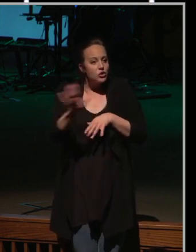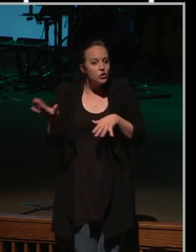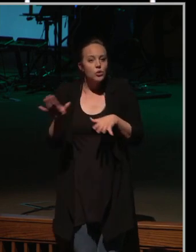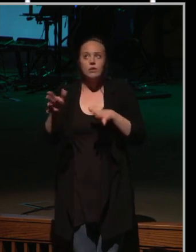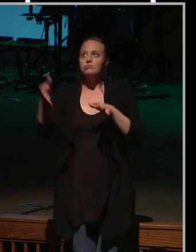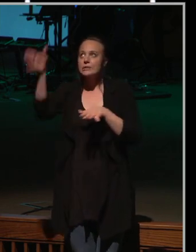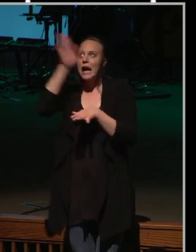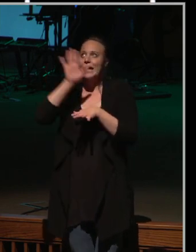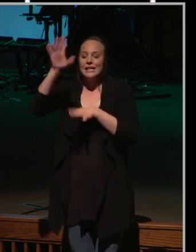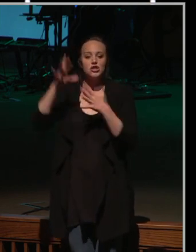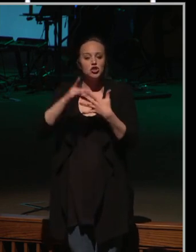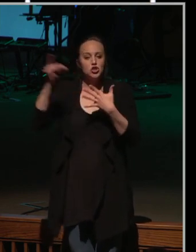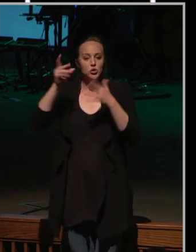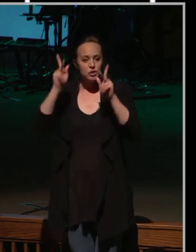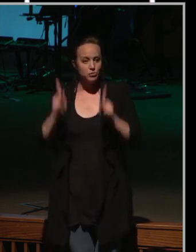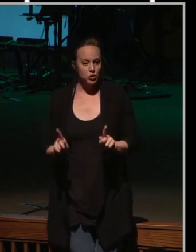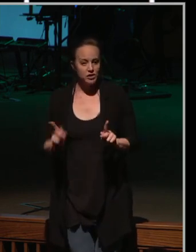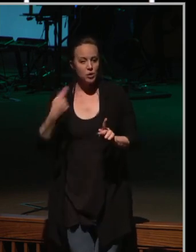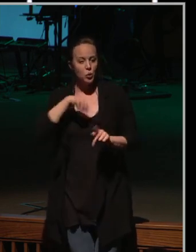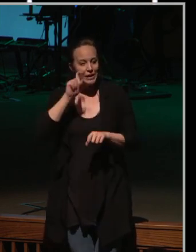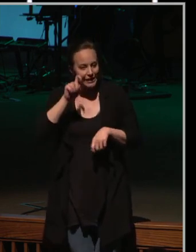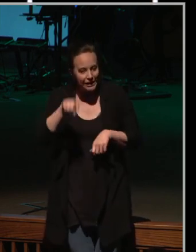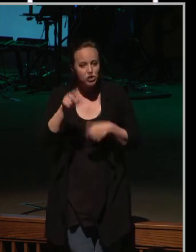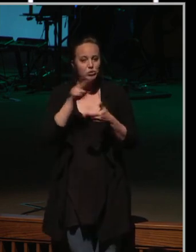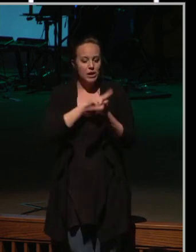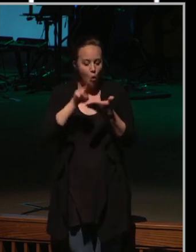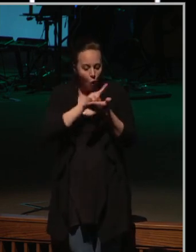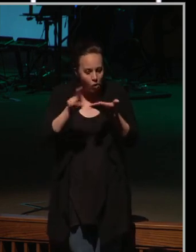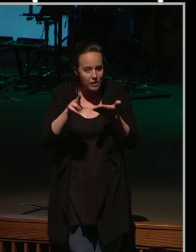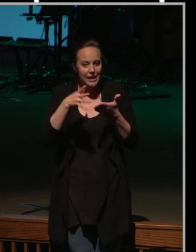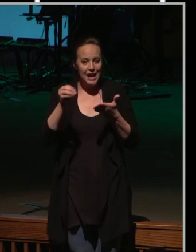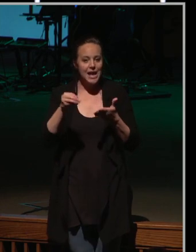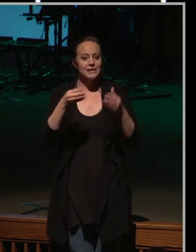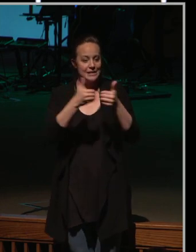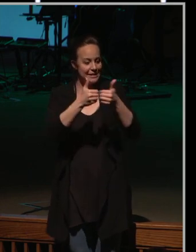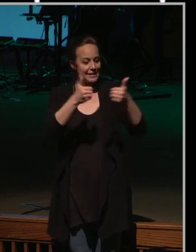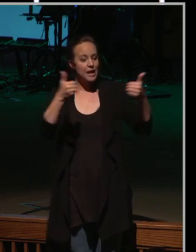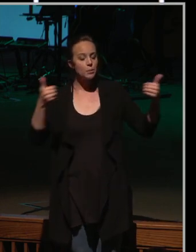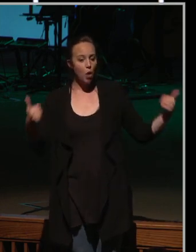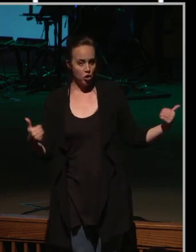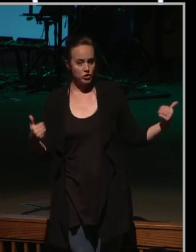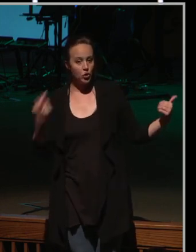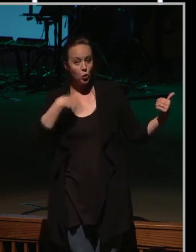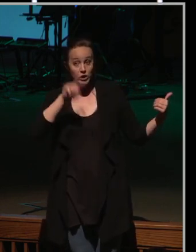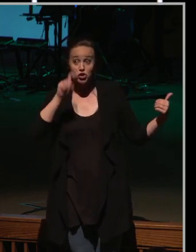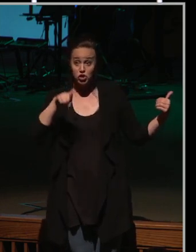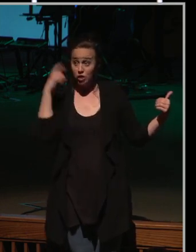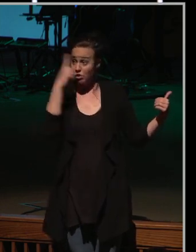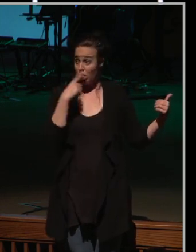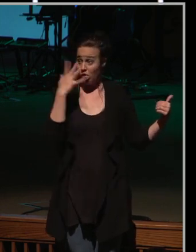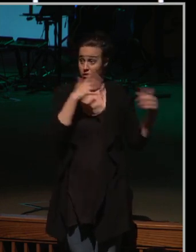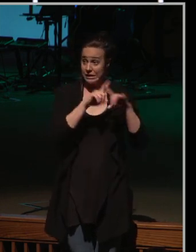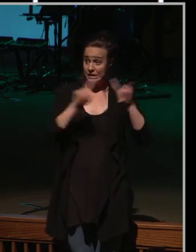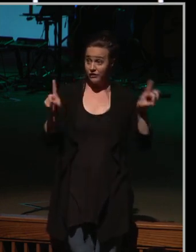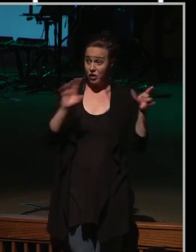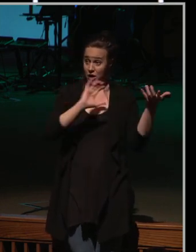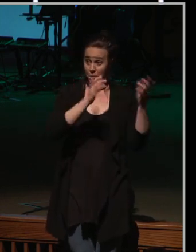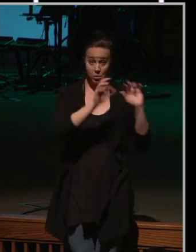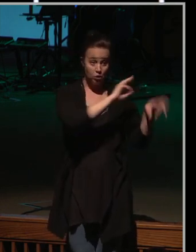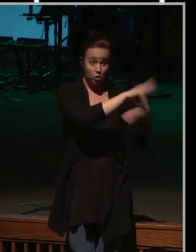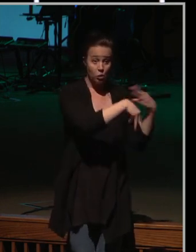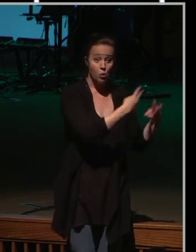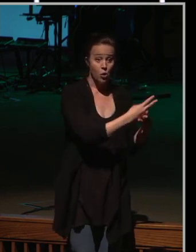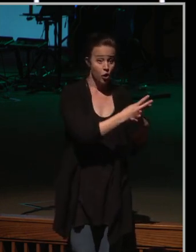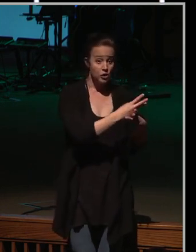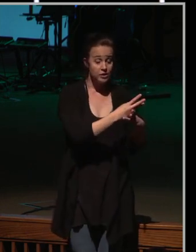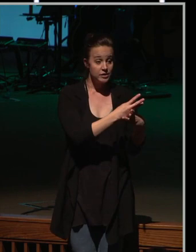set apart. So he's reminding us that we are set apart. We are different. We should be different from the world around us. And parents, it's